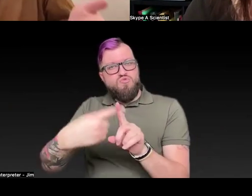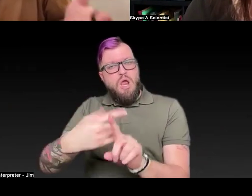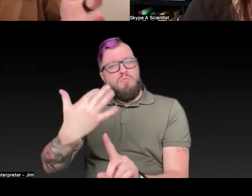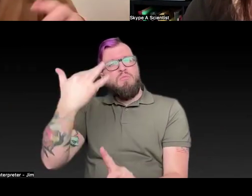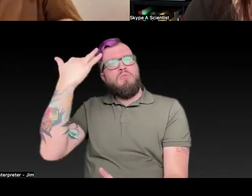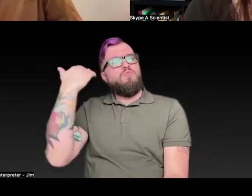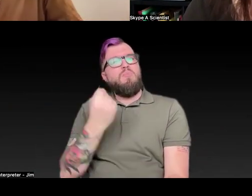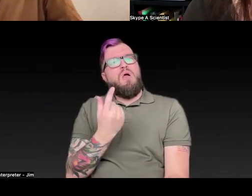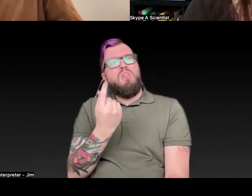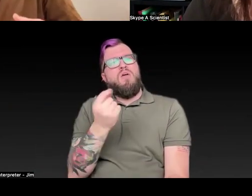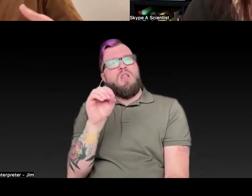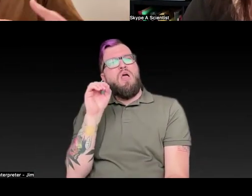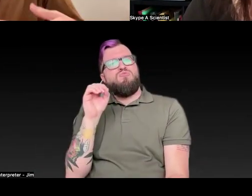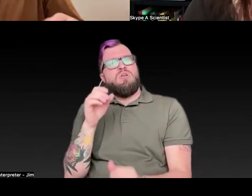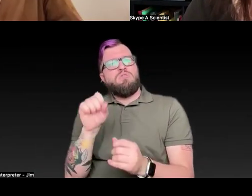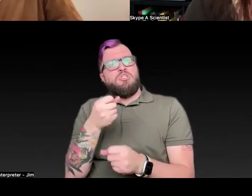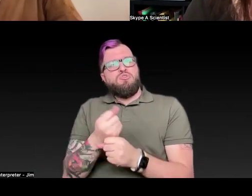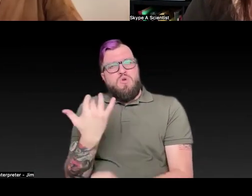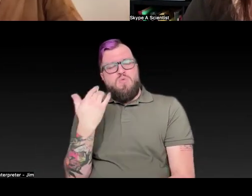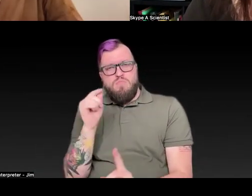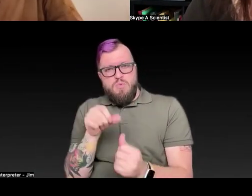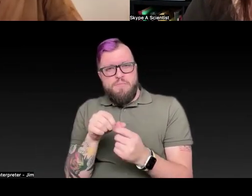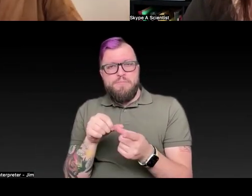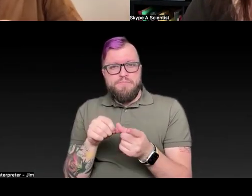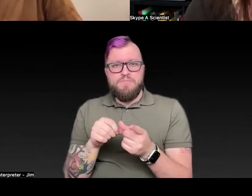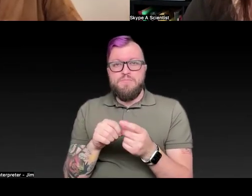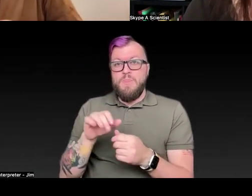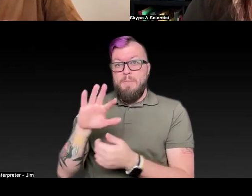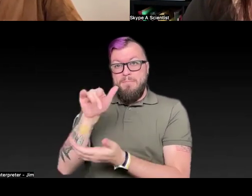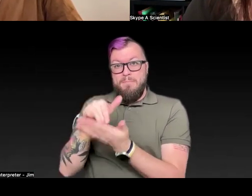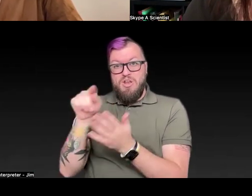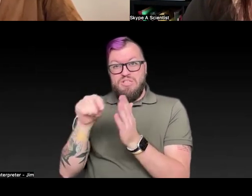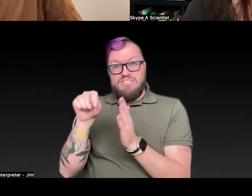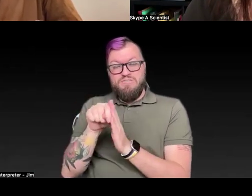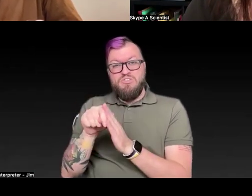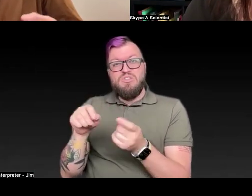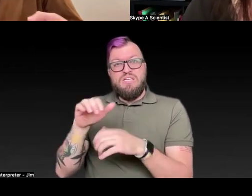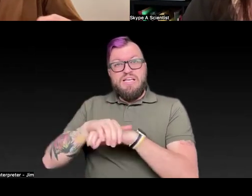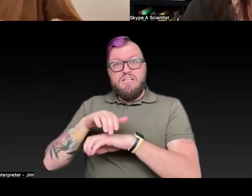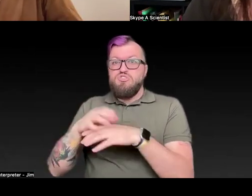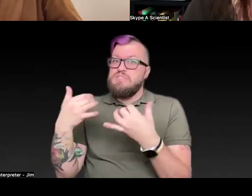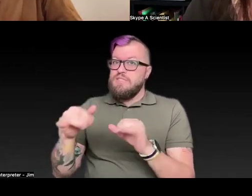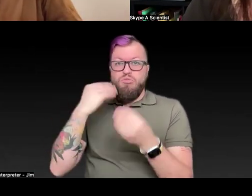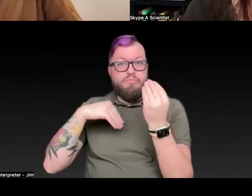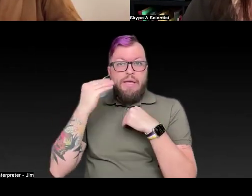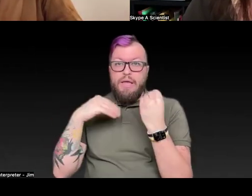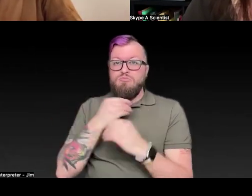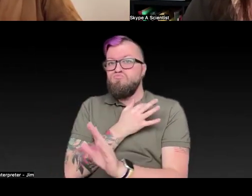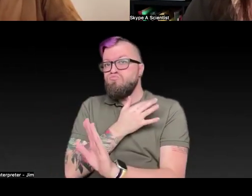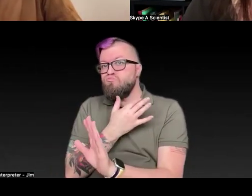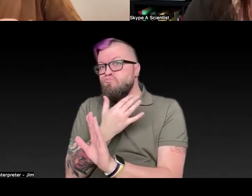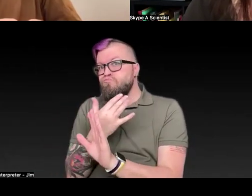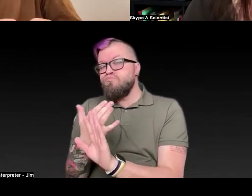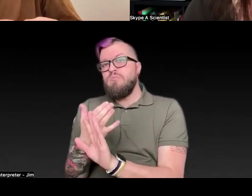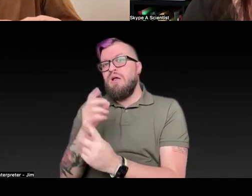like 1100 or so. The medieval English keep eating eels in really large numbers up through at